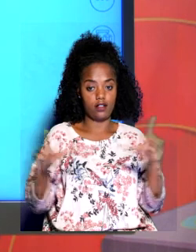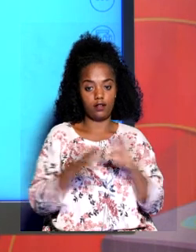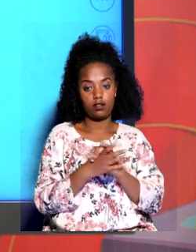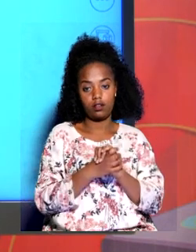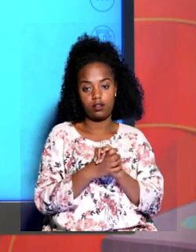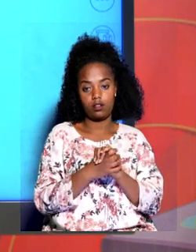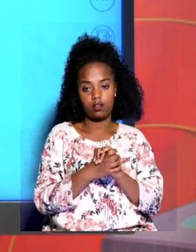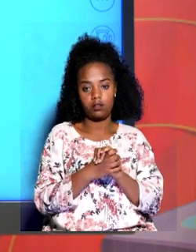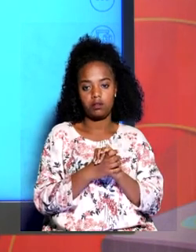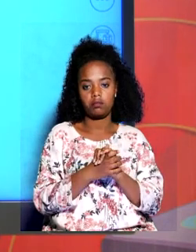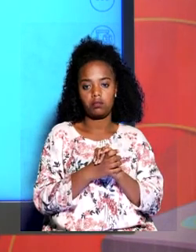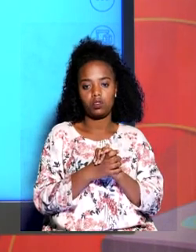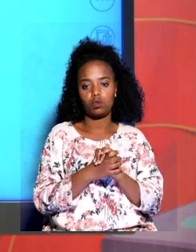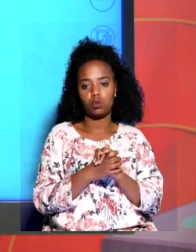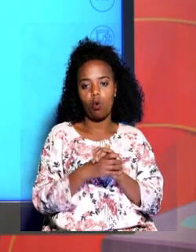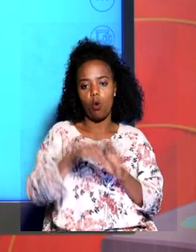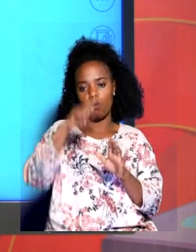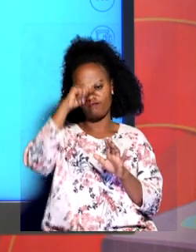we'll have this one.